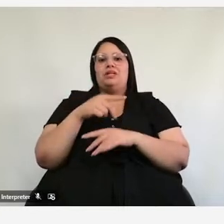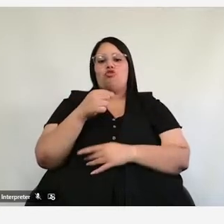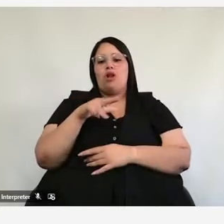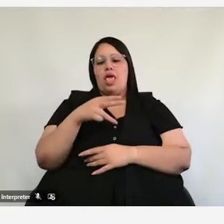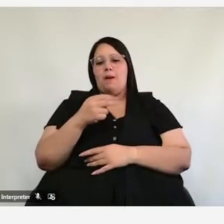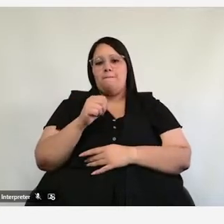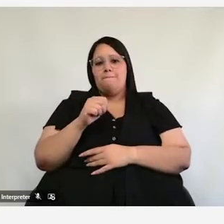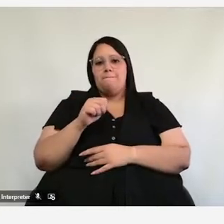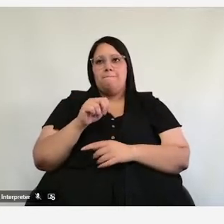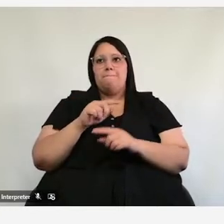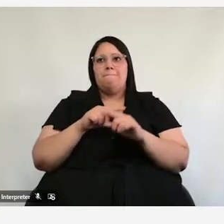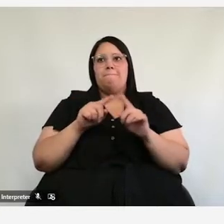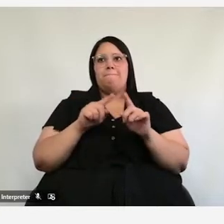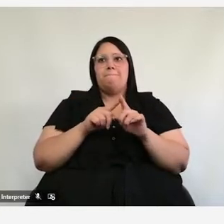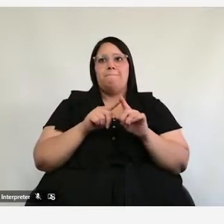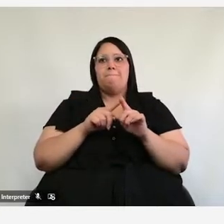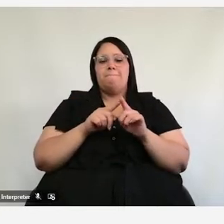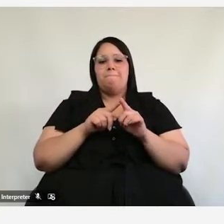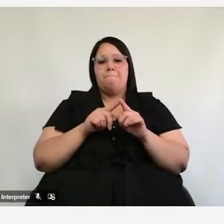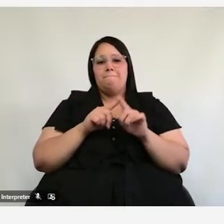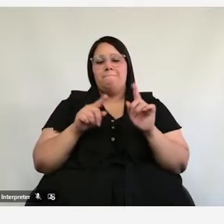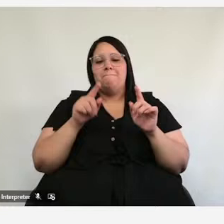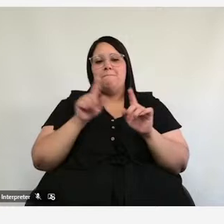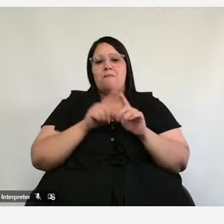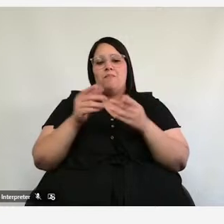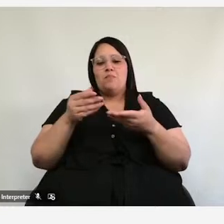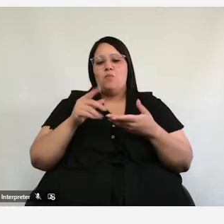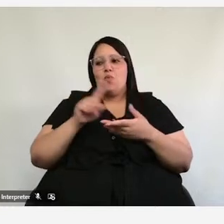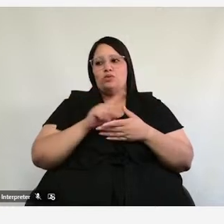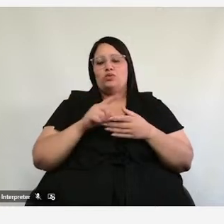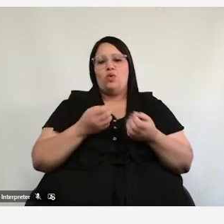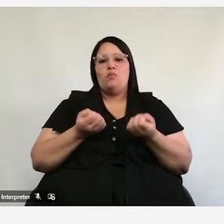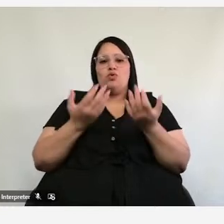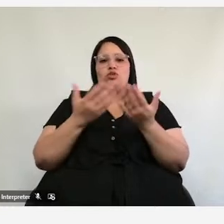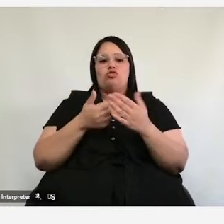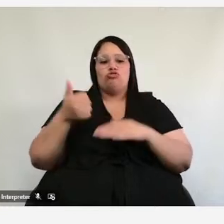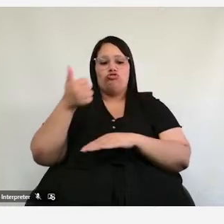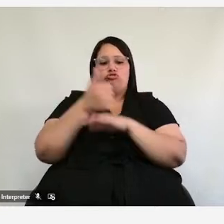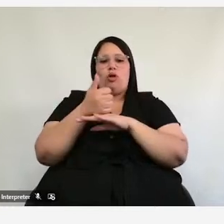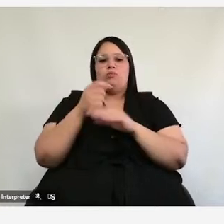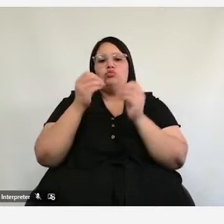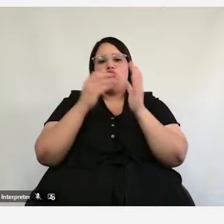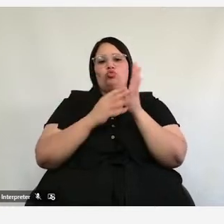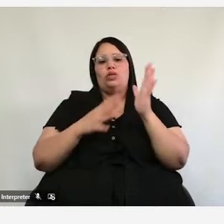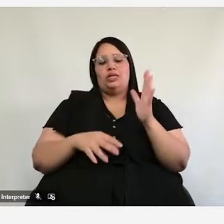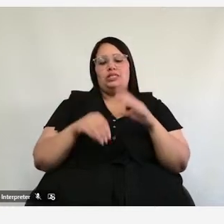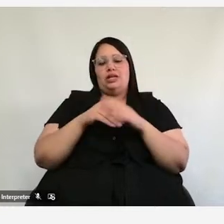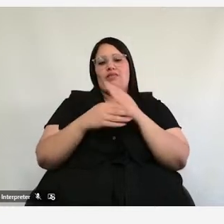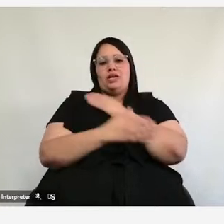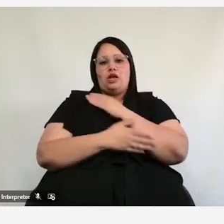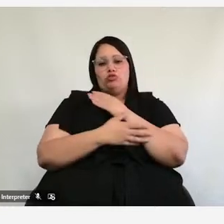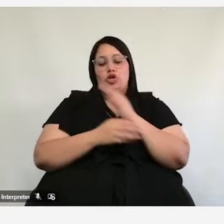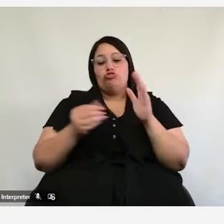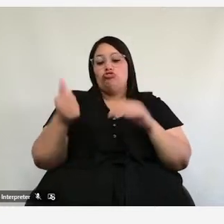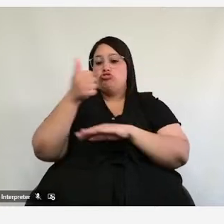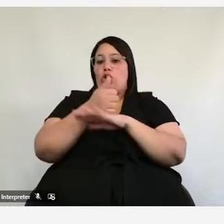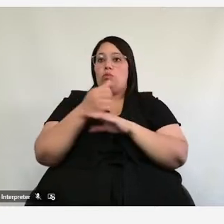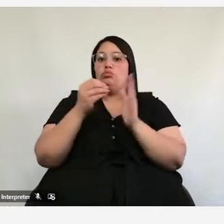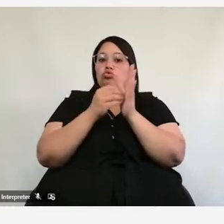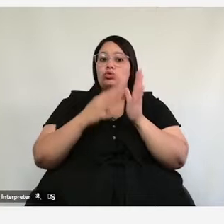Sayer, that well done, because they also produce the top student in the country. Top student in the